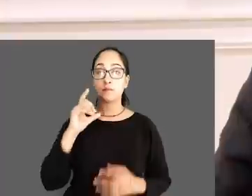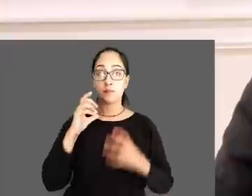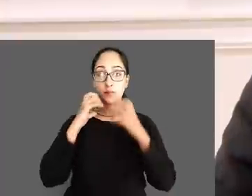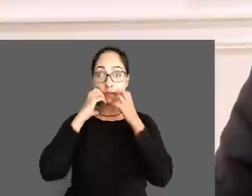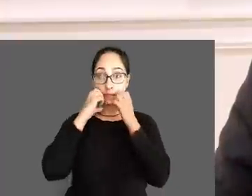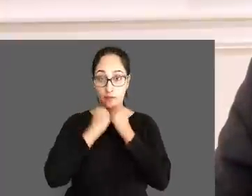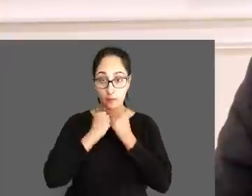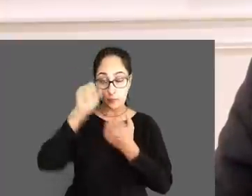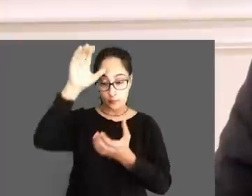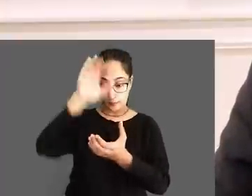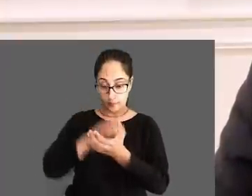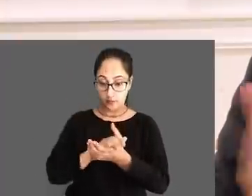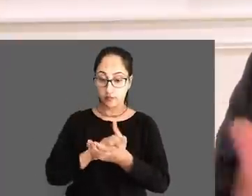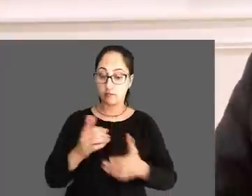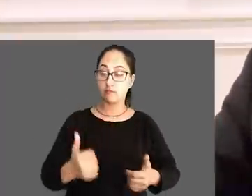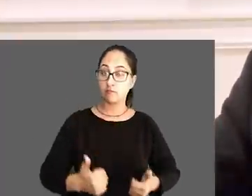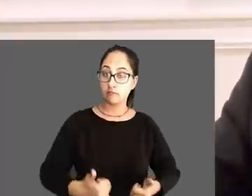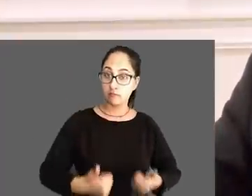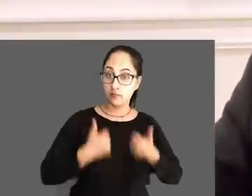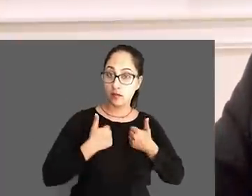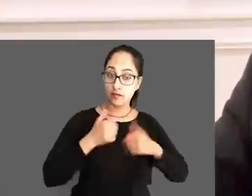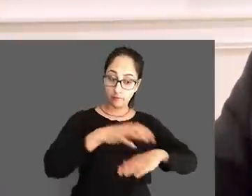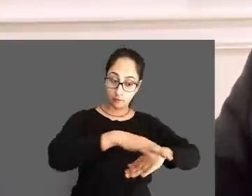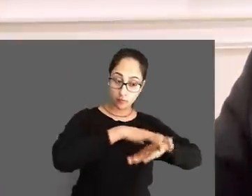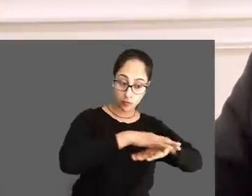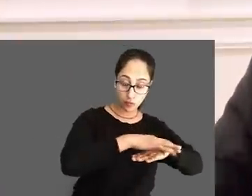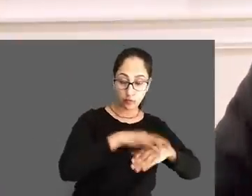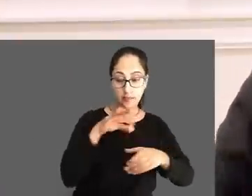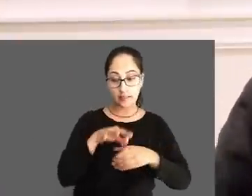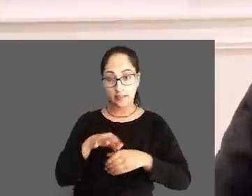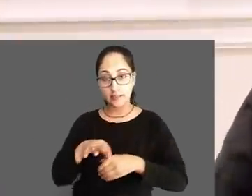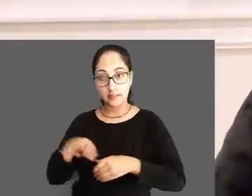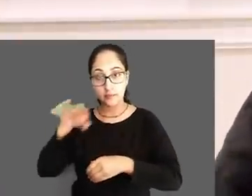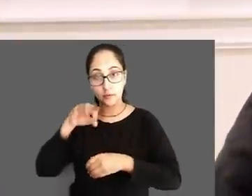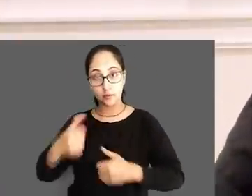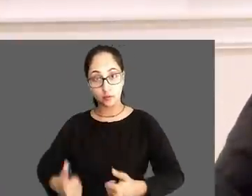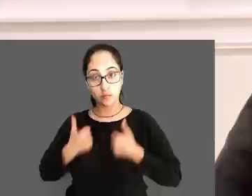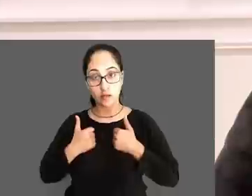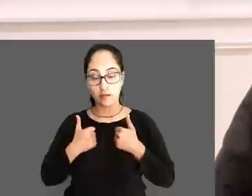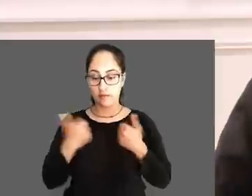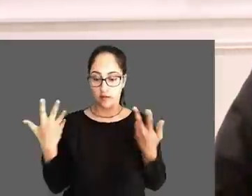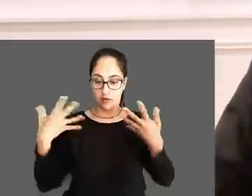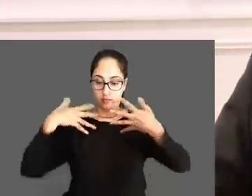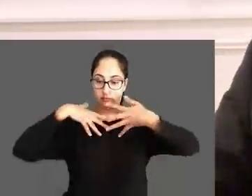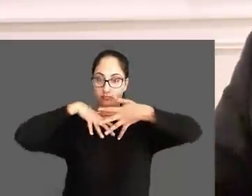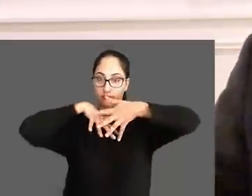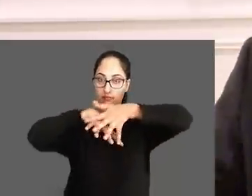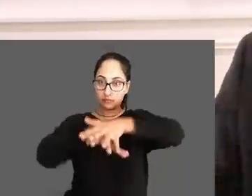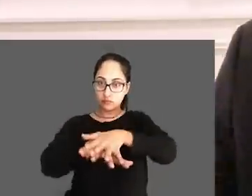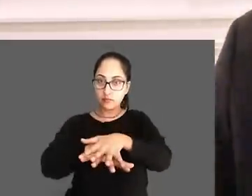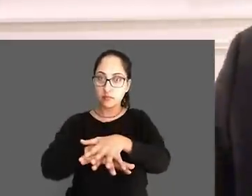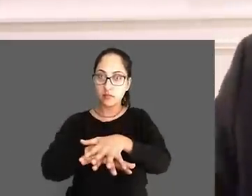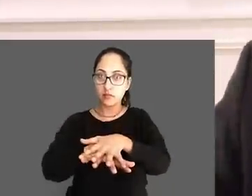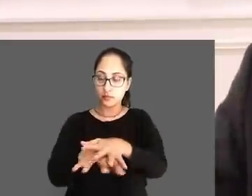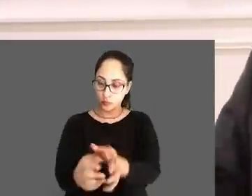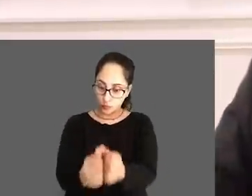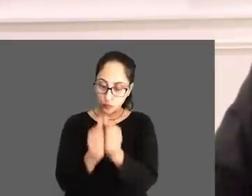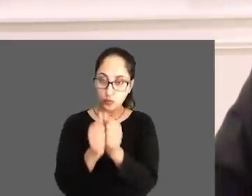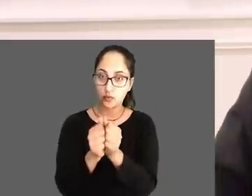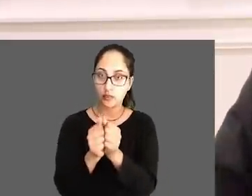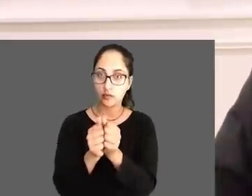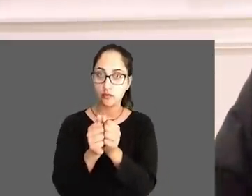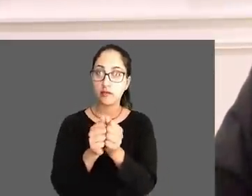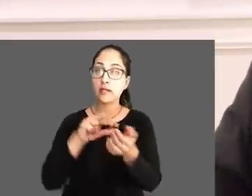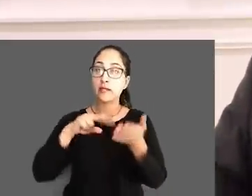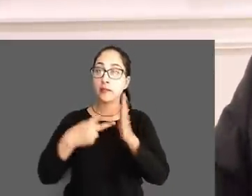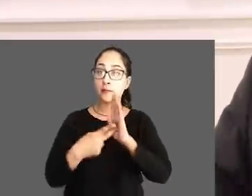to be intertwined, inseparable. And so the Imam not only guides his community, his followers,